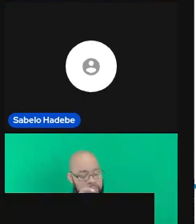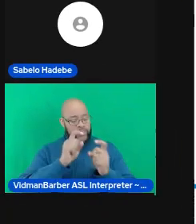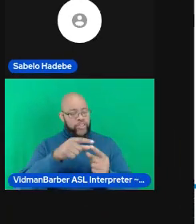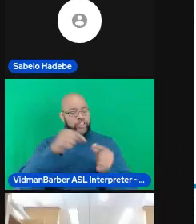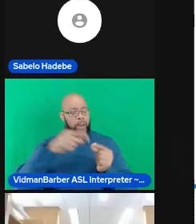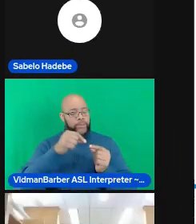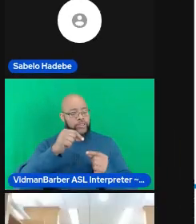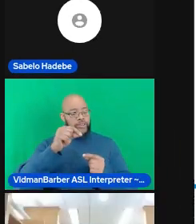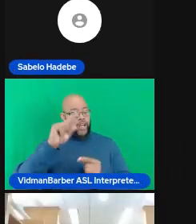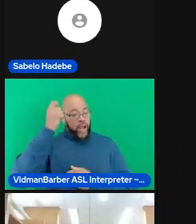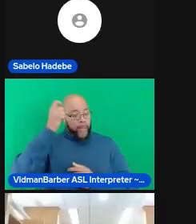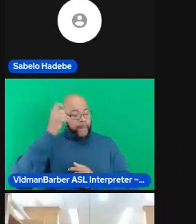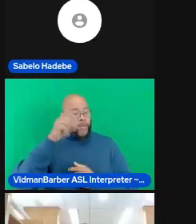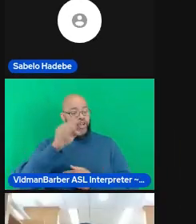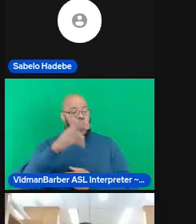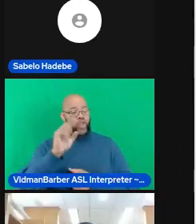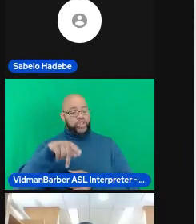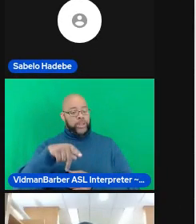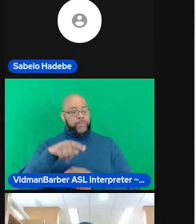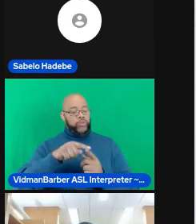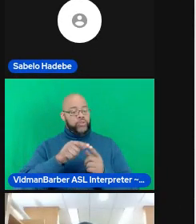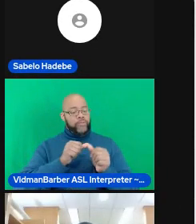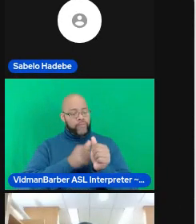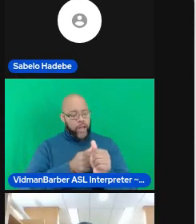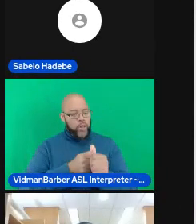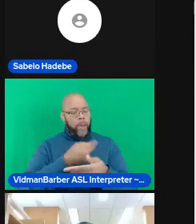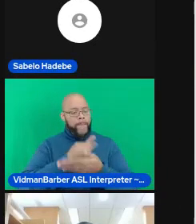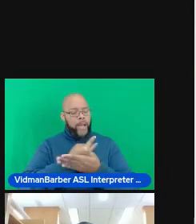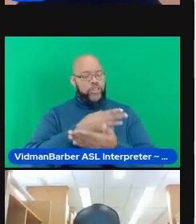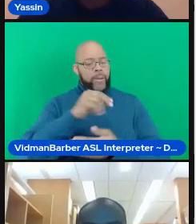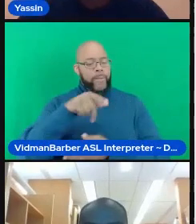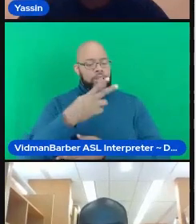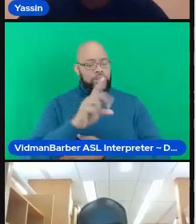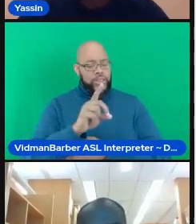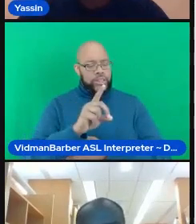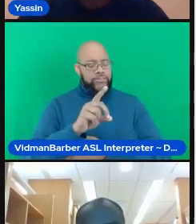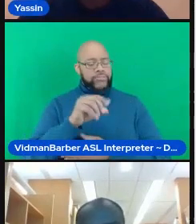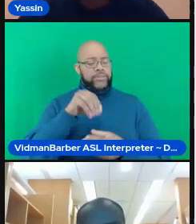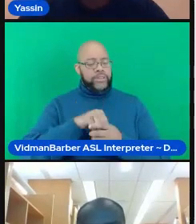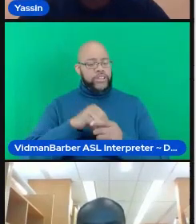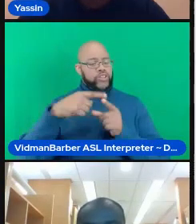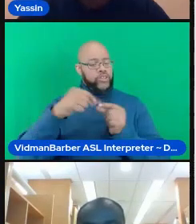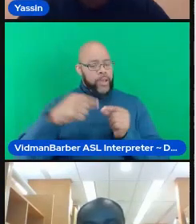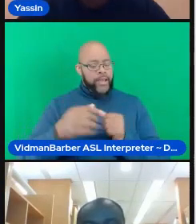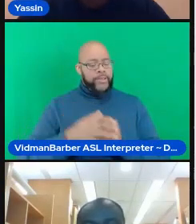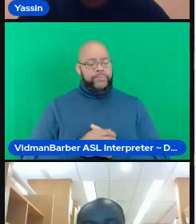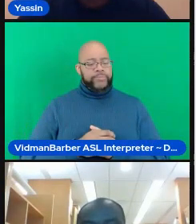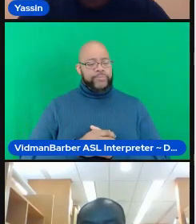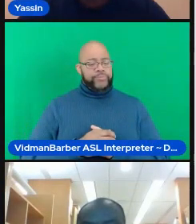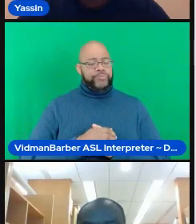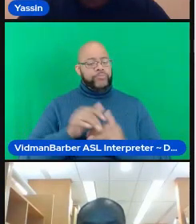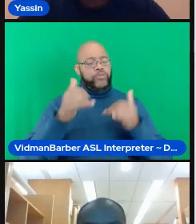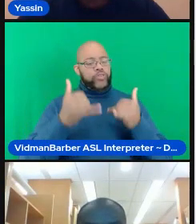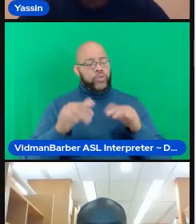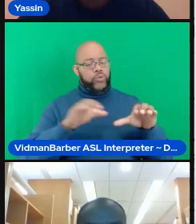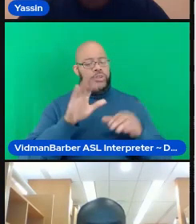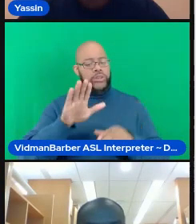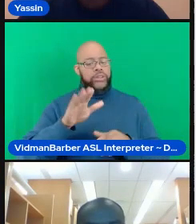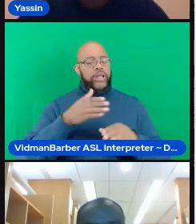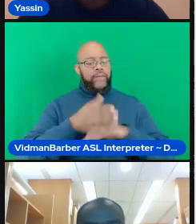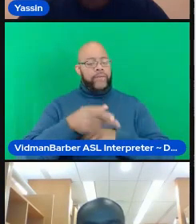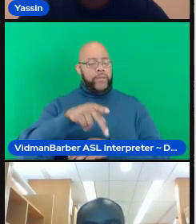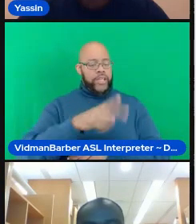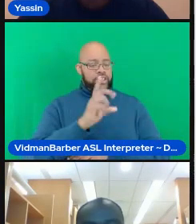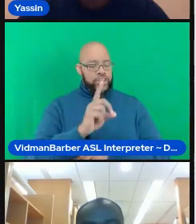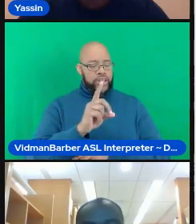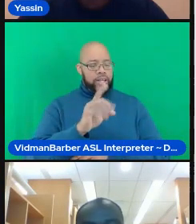government scholarship to pursue his master's and PhD at Mi University in Japan. He is currently doing his postdoctoral